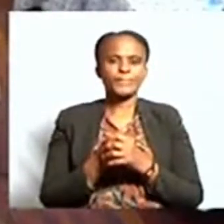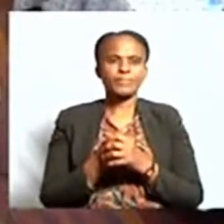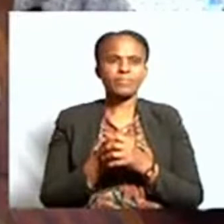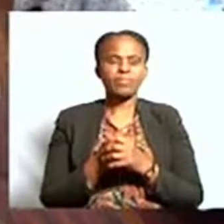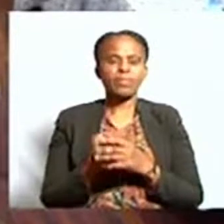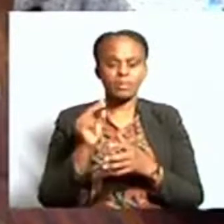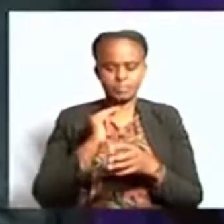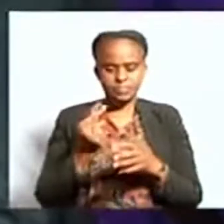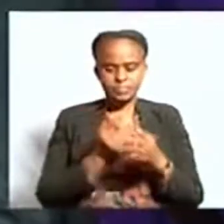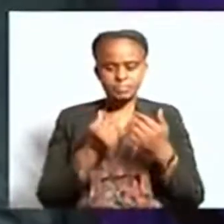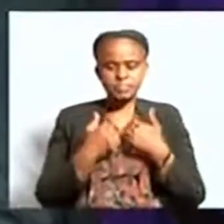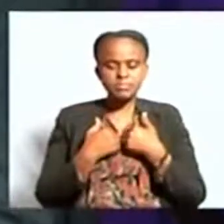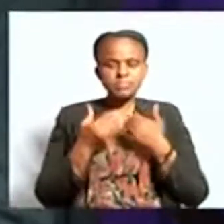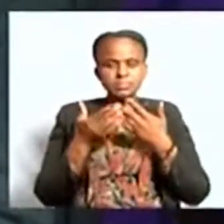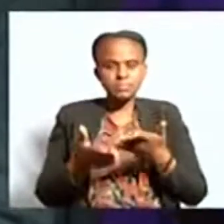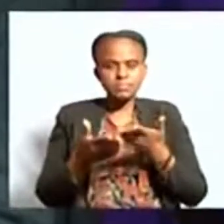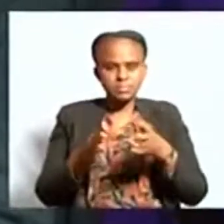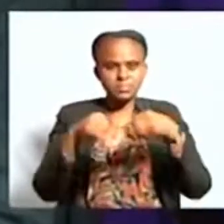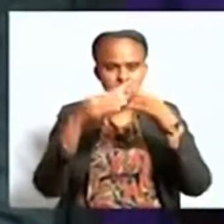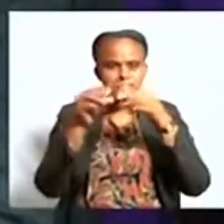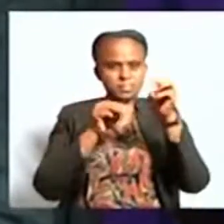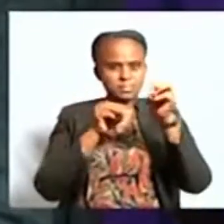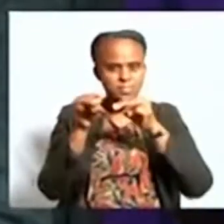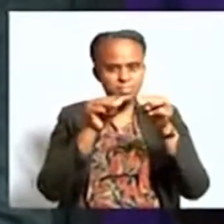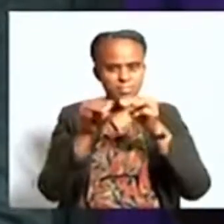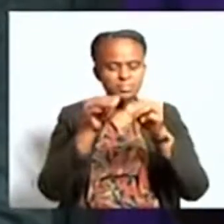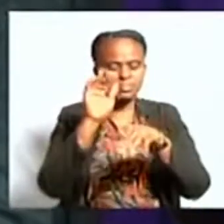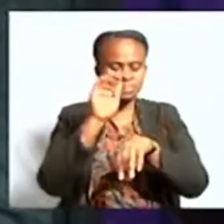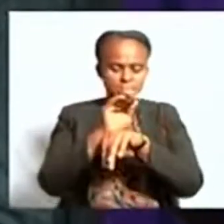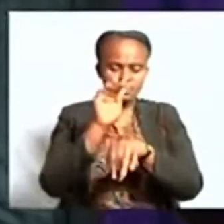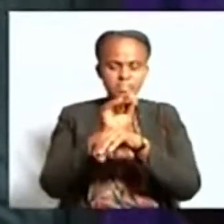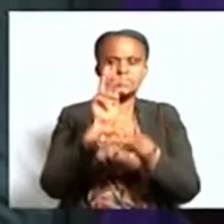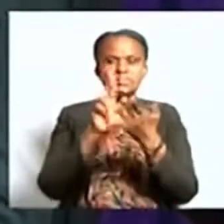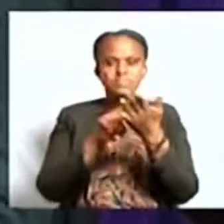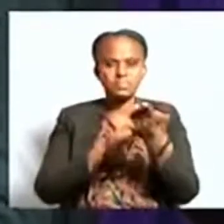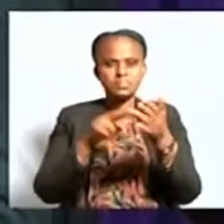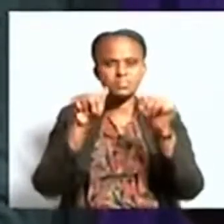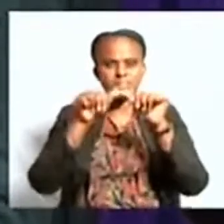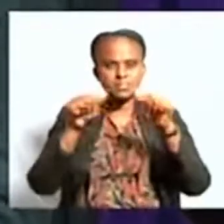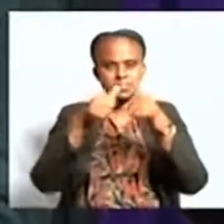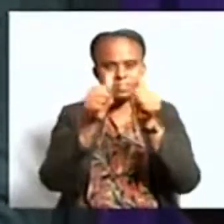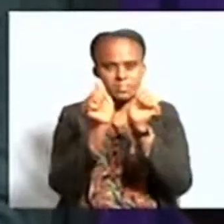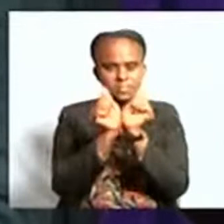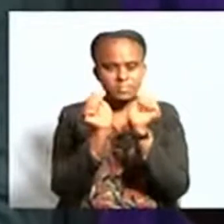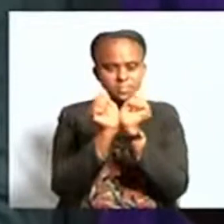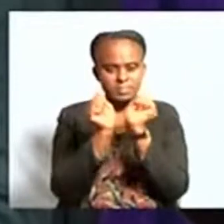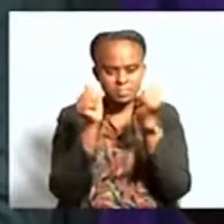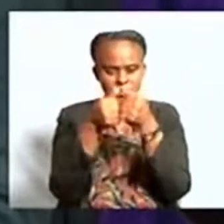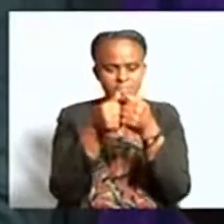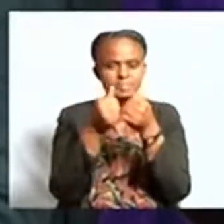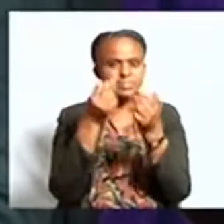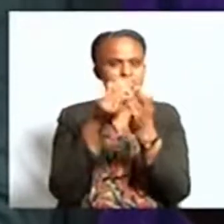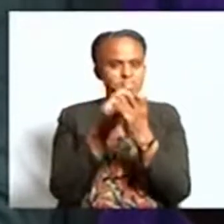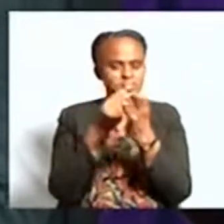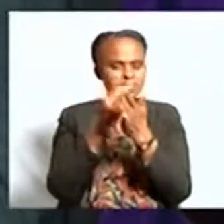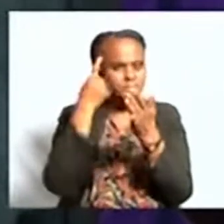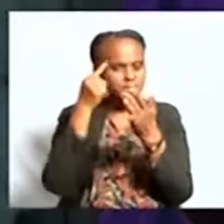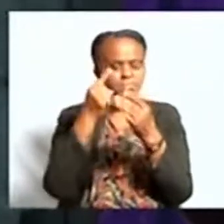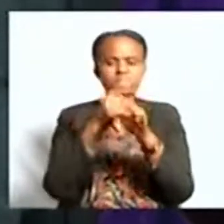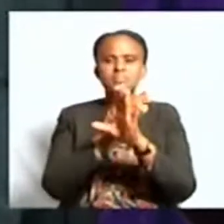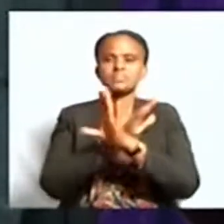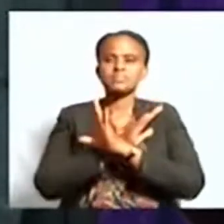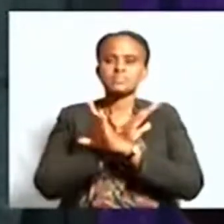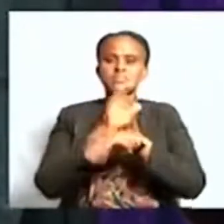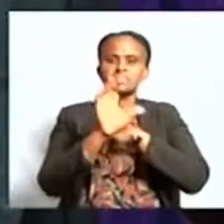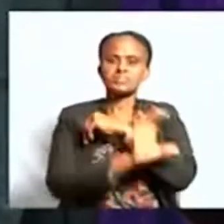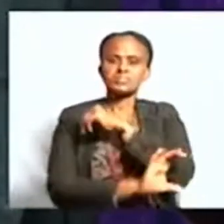We are here to give management comments on the report of the Auditor General on the accounts for the Republic